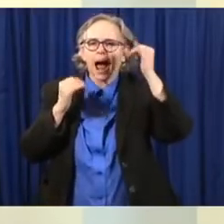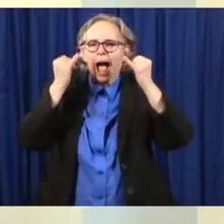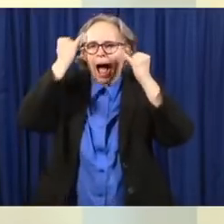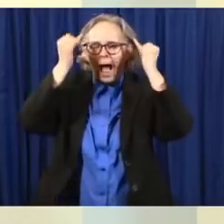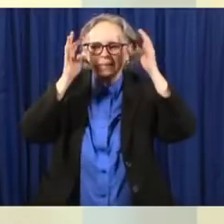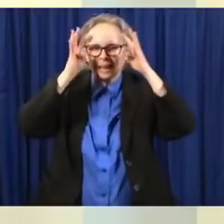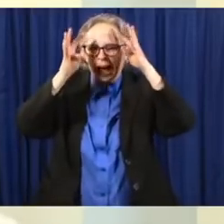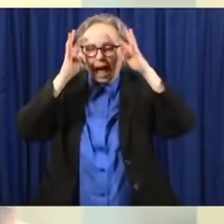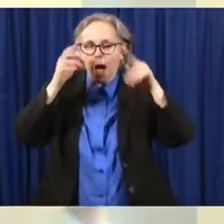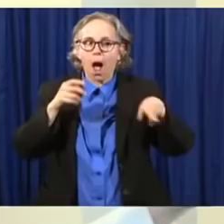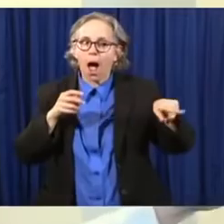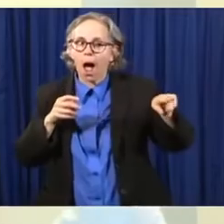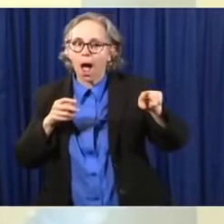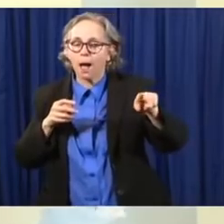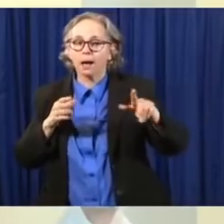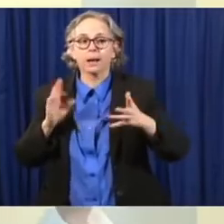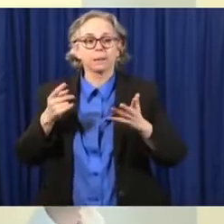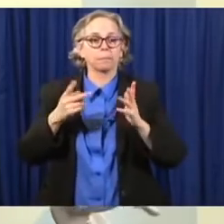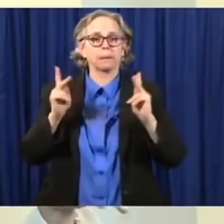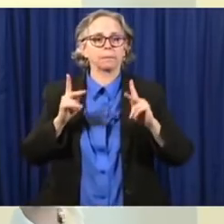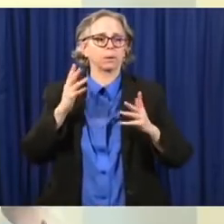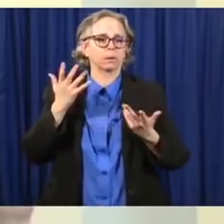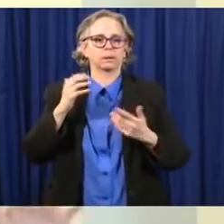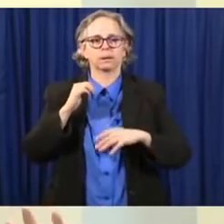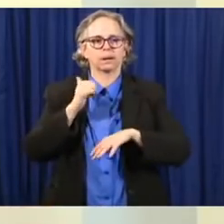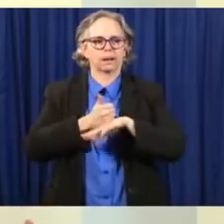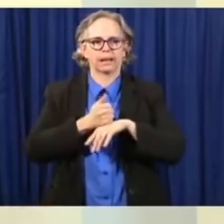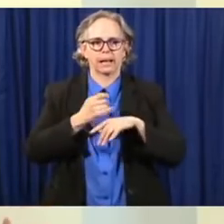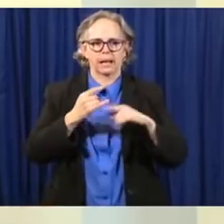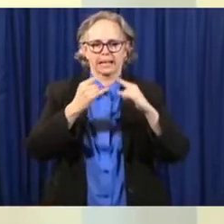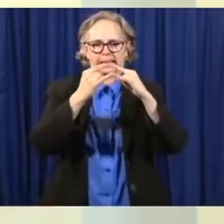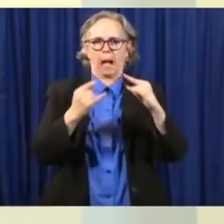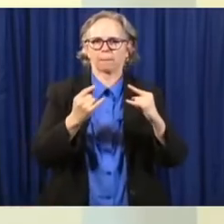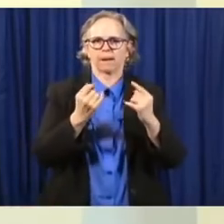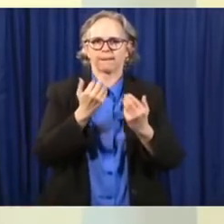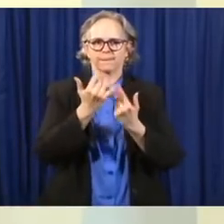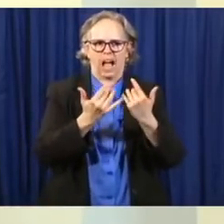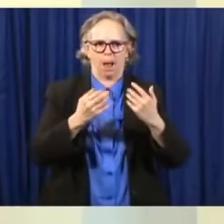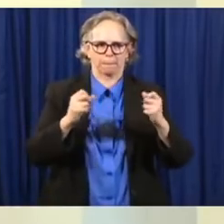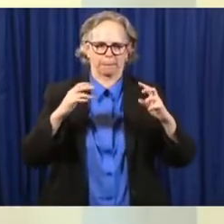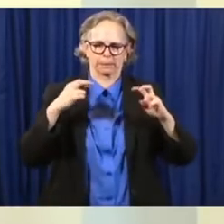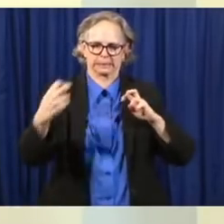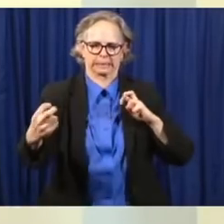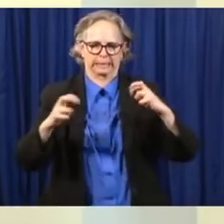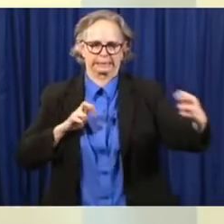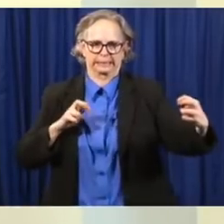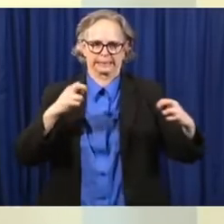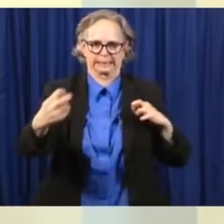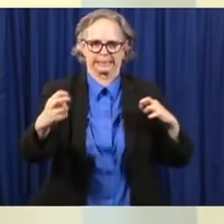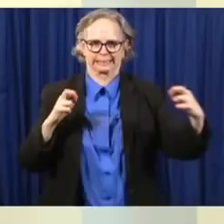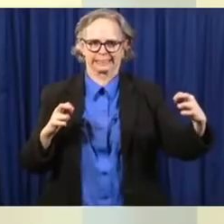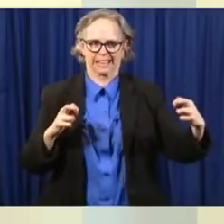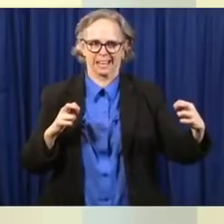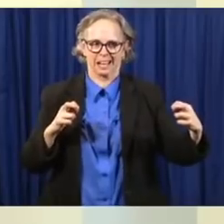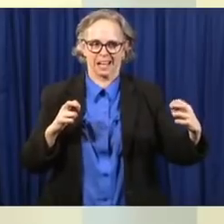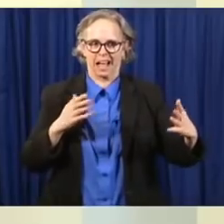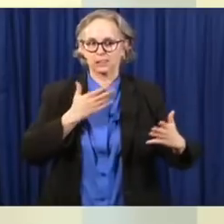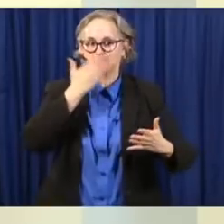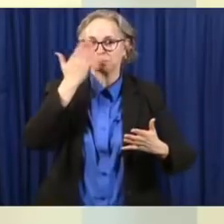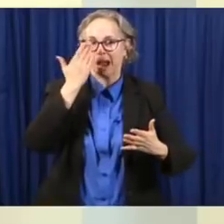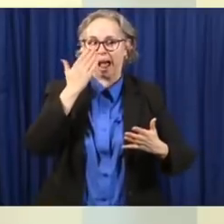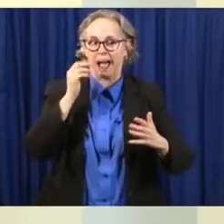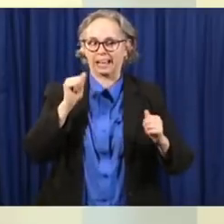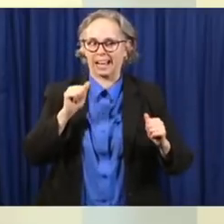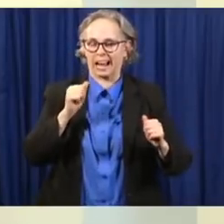people having campfires where they're trying to sit 6 feet from each other because I smell it from my house. And I see my neighbors, not that I get to right now.